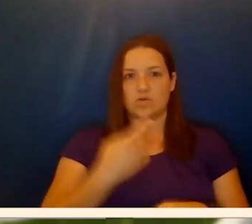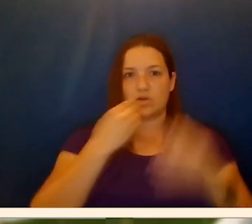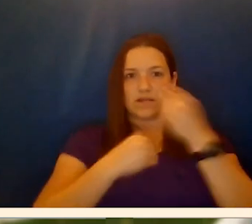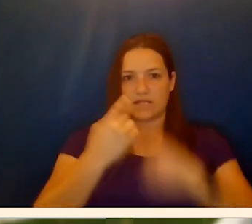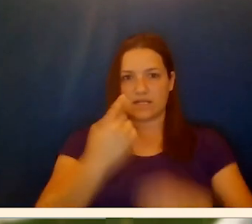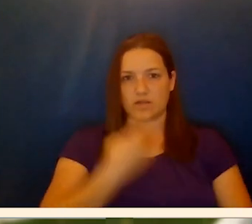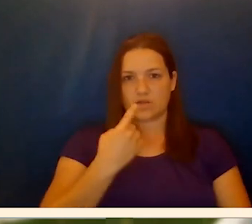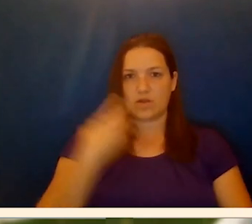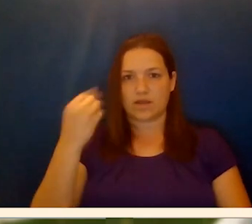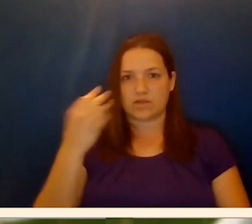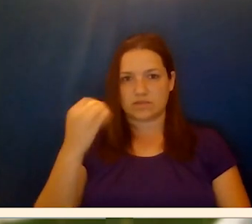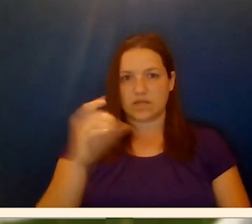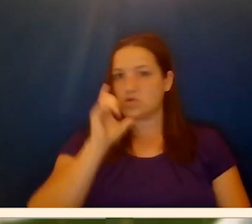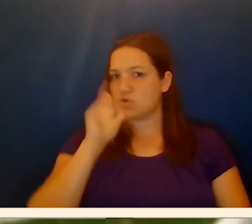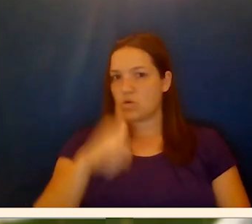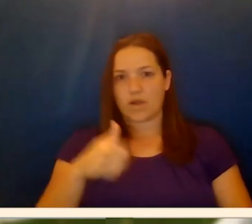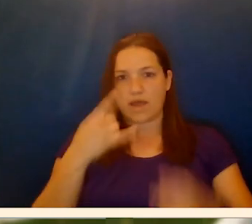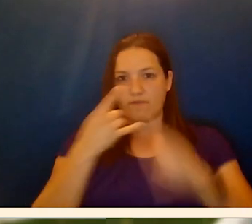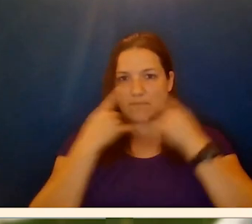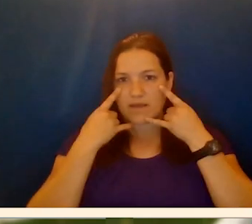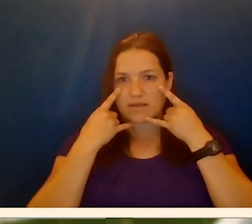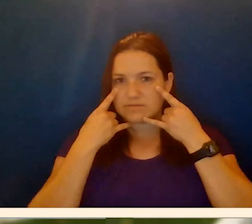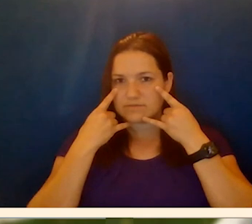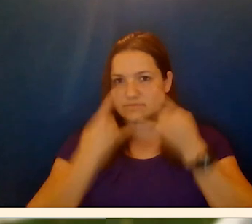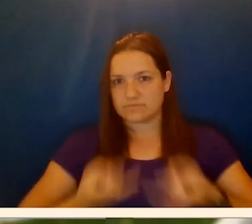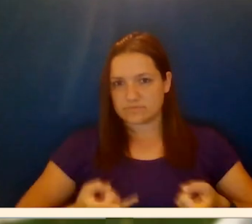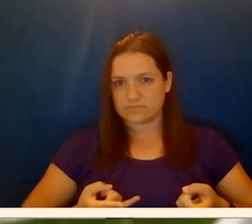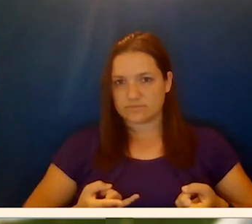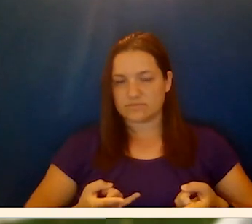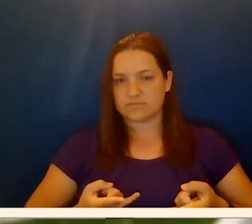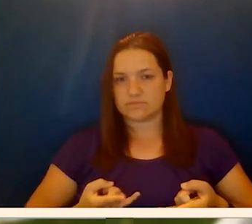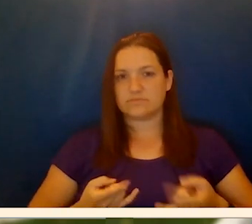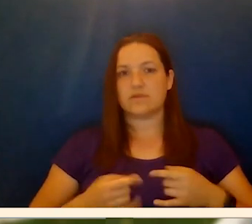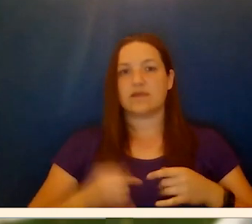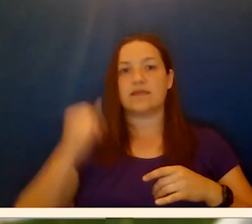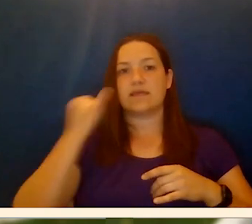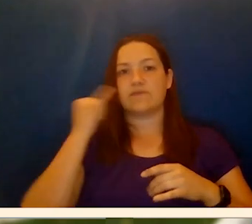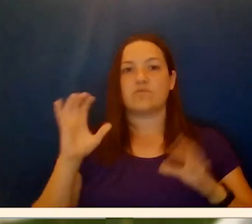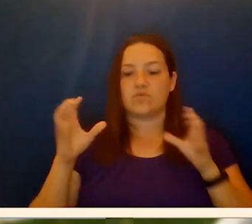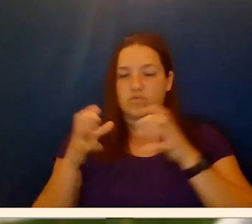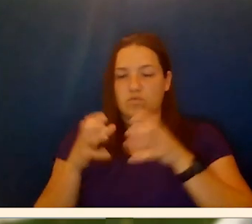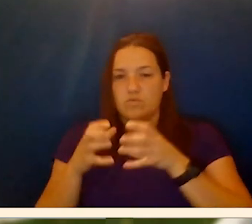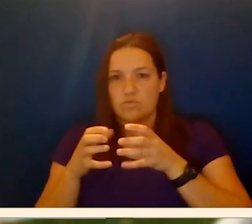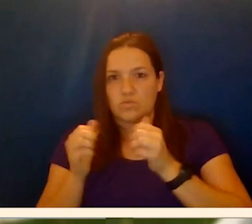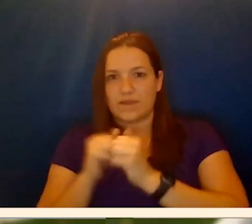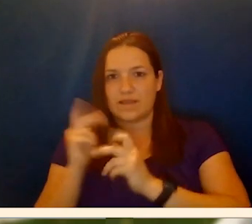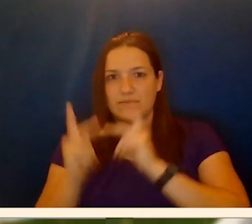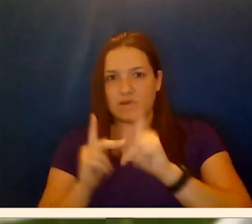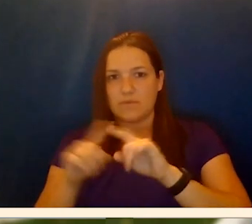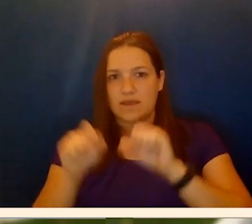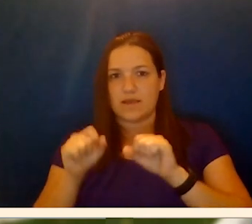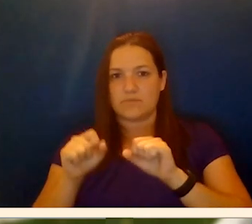mask. Also, if you're congregating with people, but you're able to maintain 6 feet of